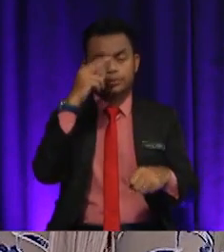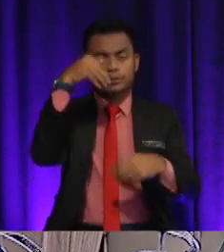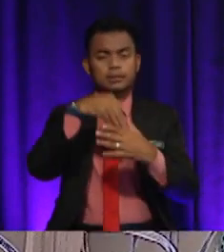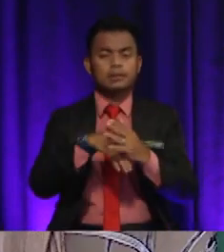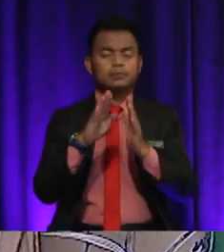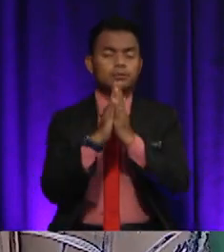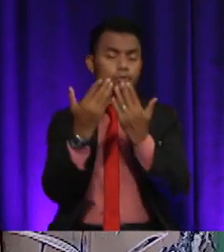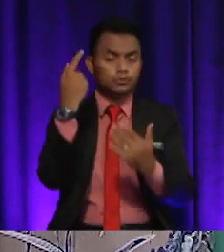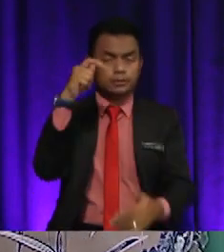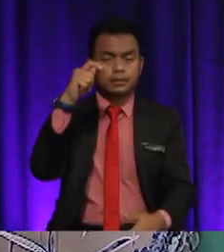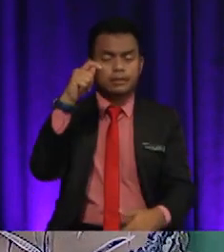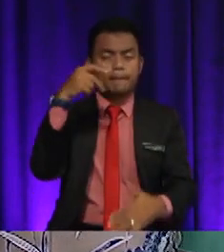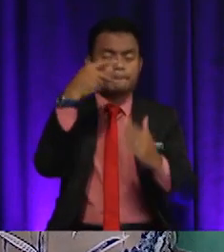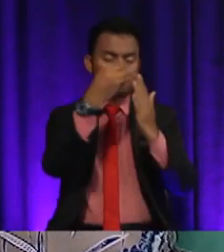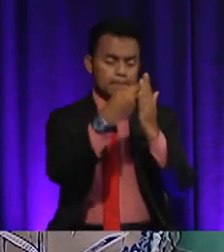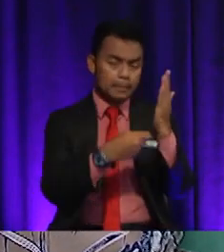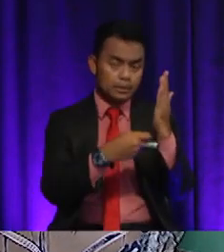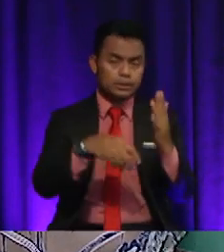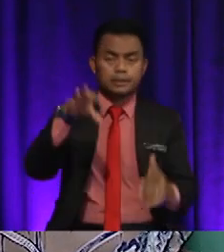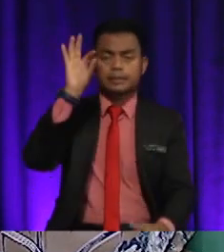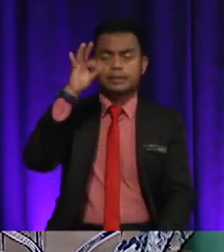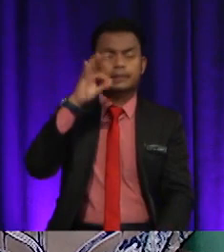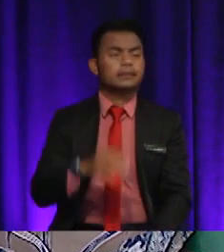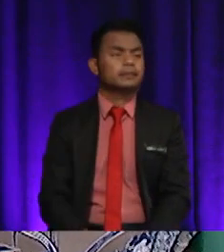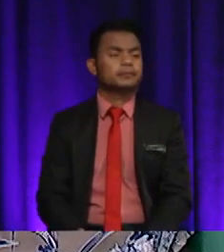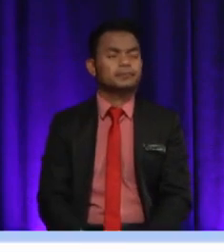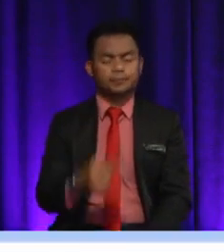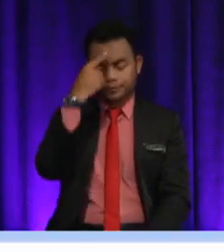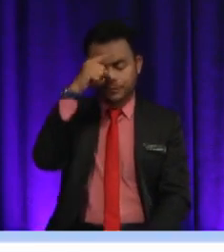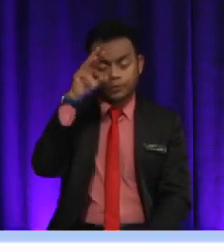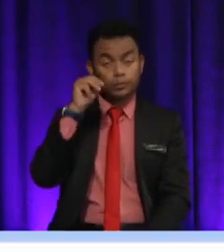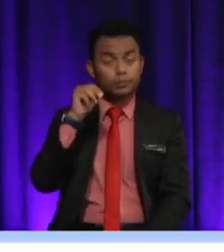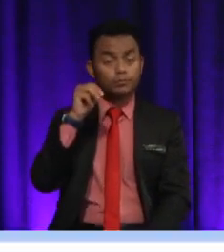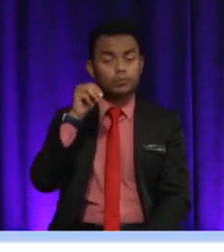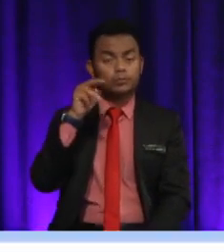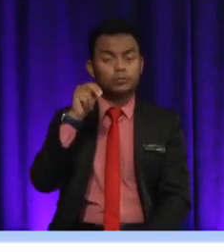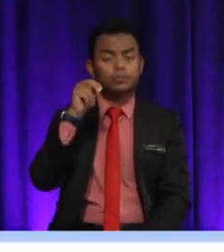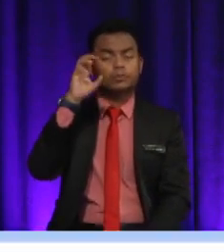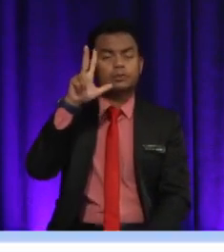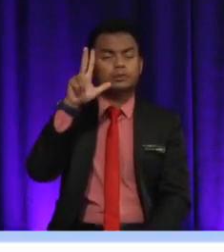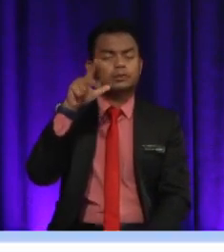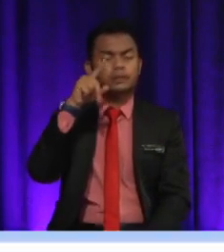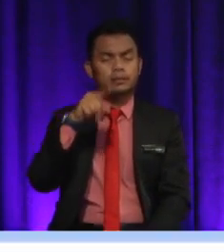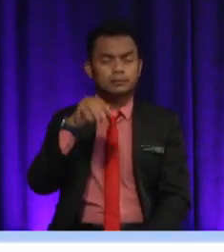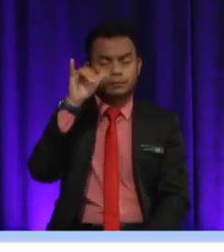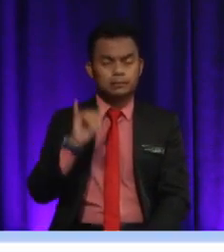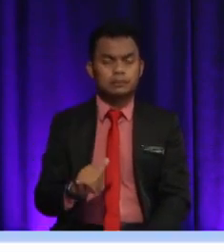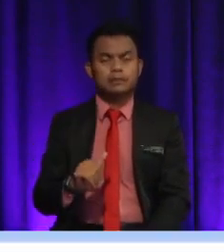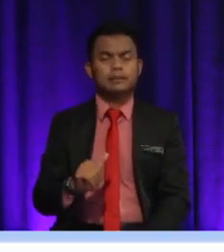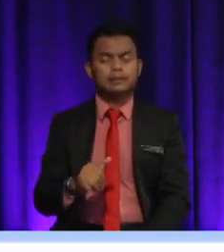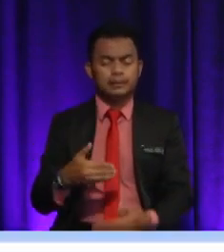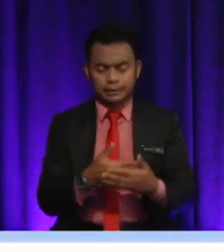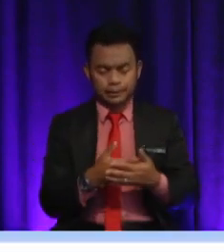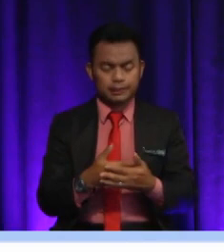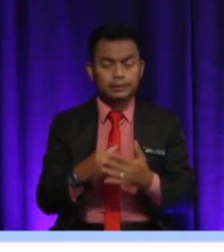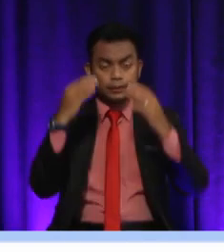page 19. Okay, so number 3, what did Sarah Winchester find in California? So after we have read